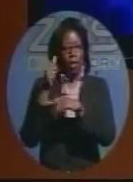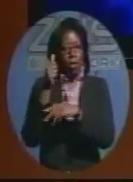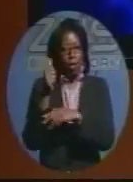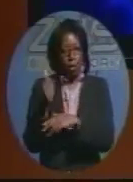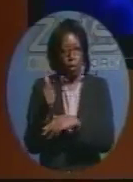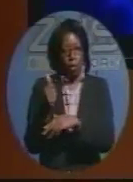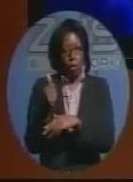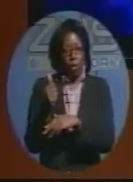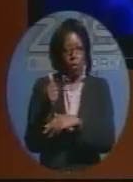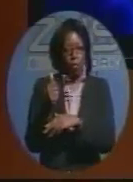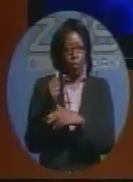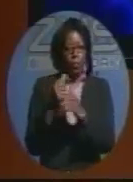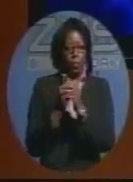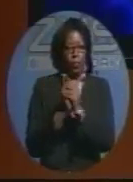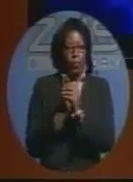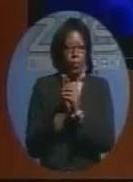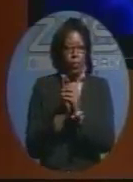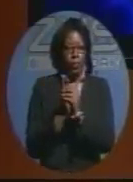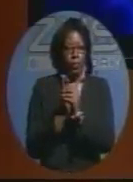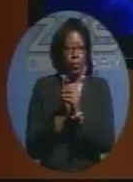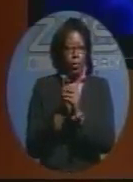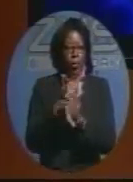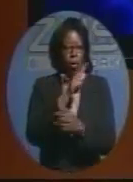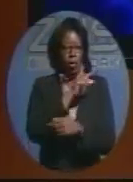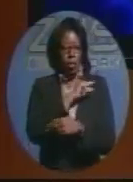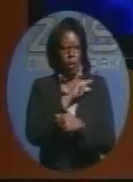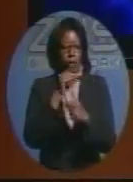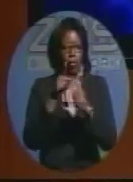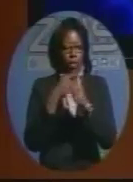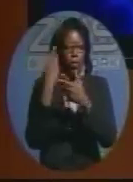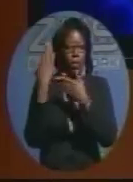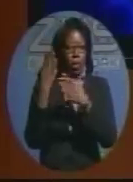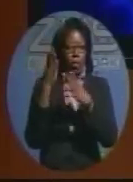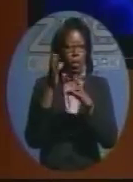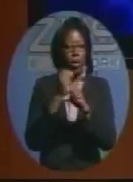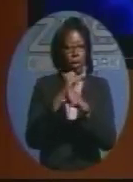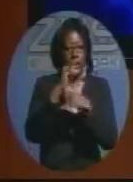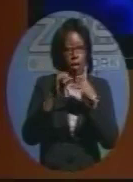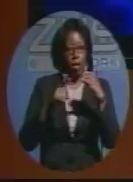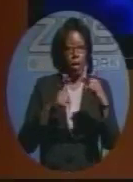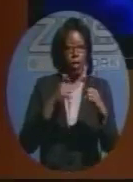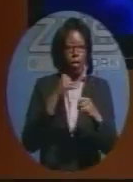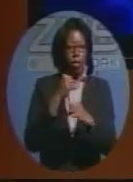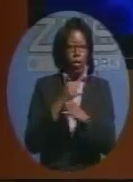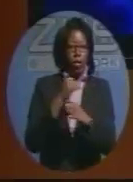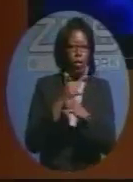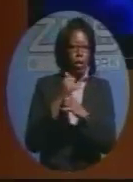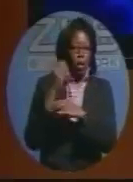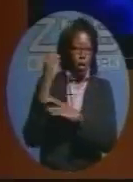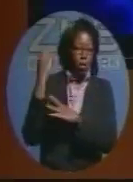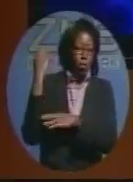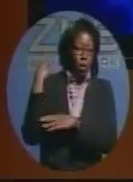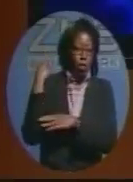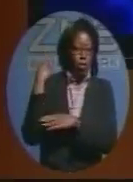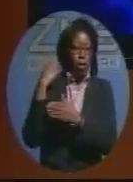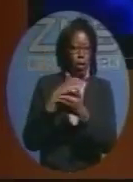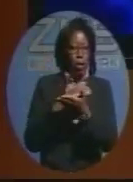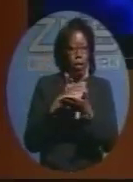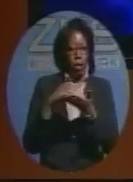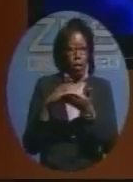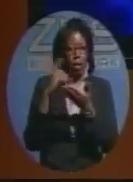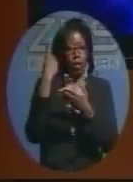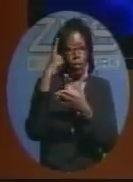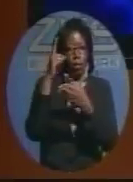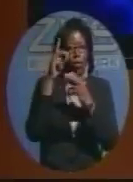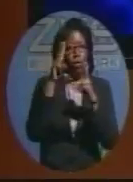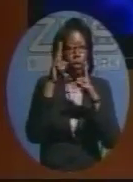rules unbending at the same time. Tom the Bird Grant was the first Bahamian to earn an international referee card from the governing FIV body for volleyball